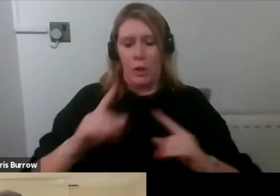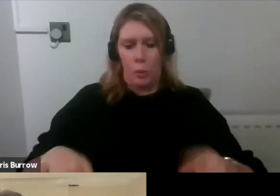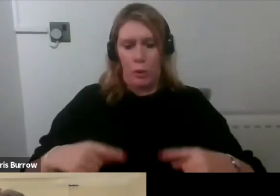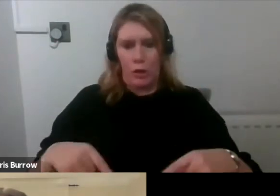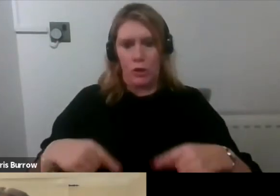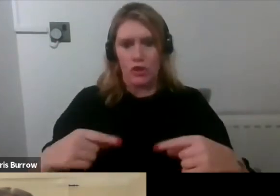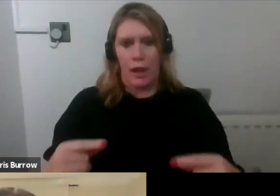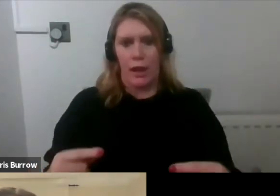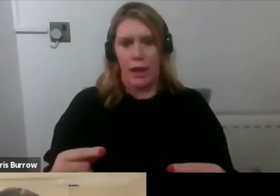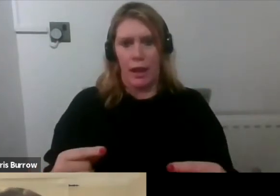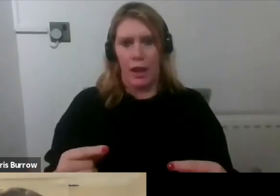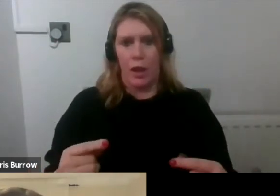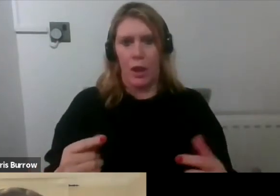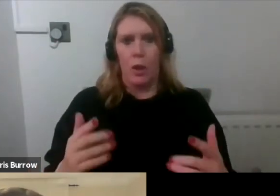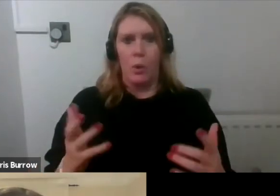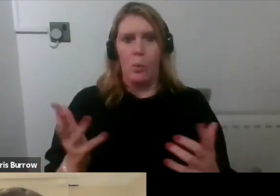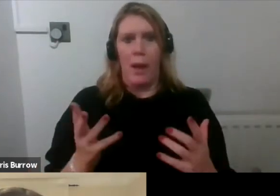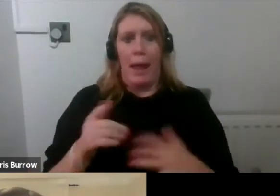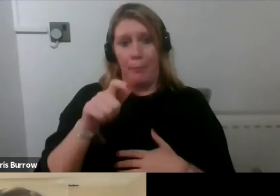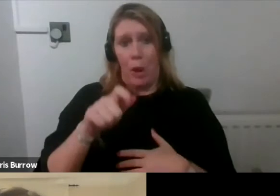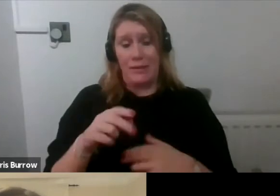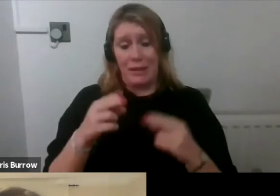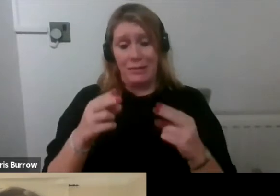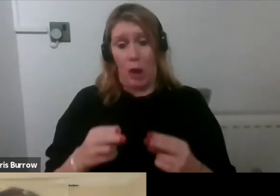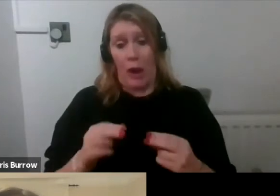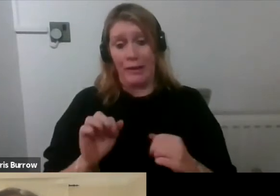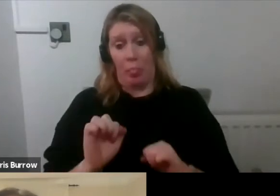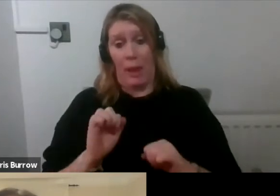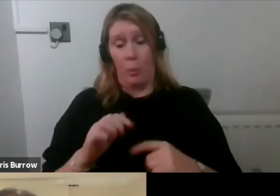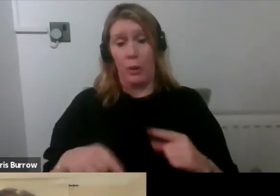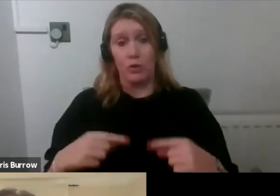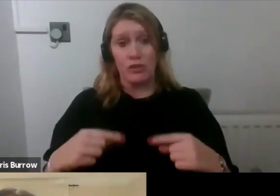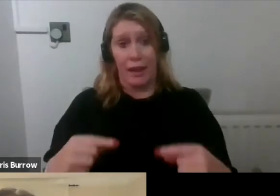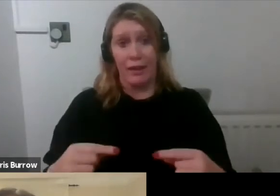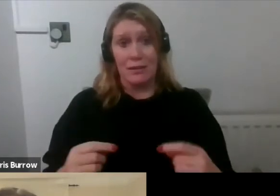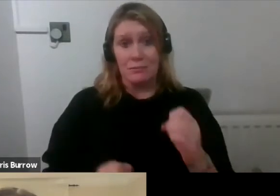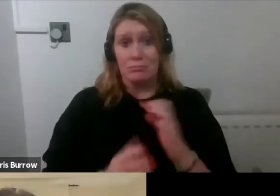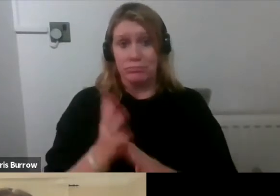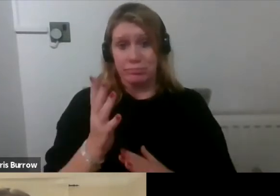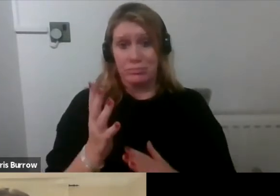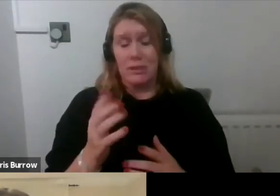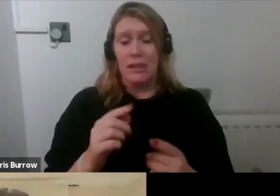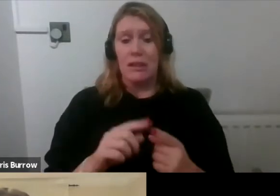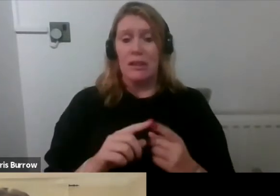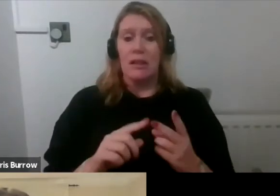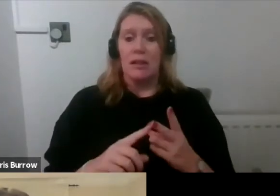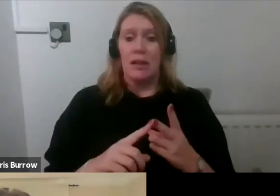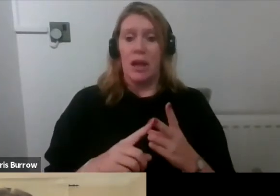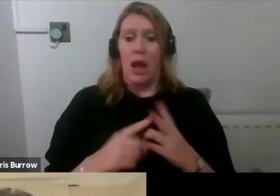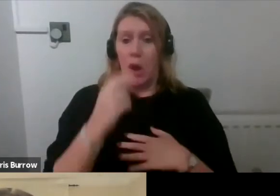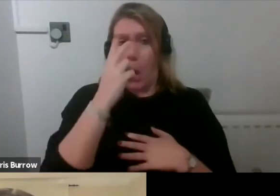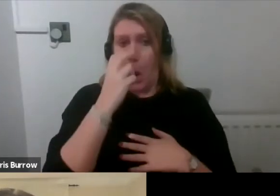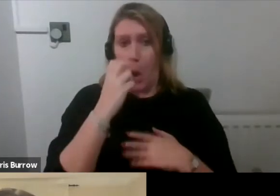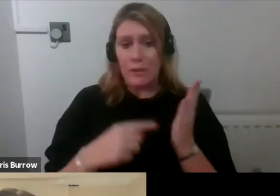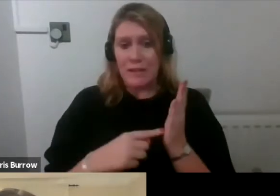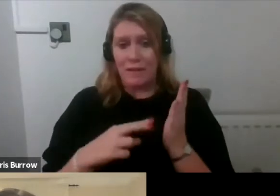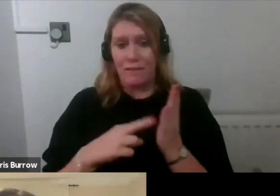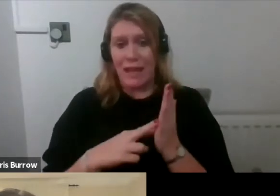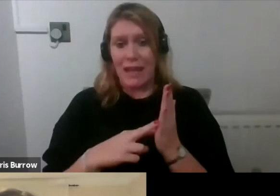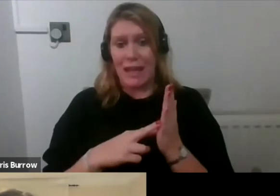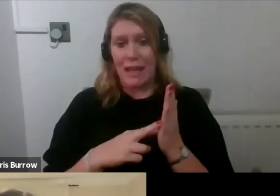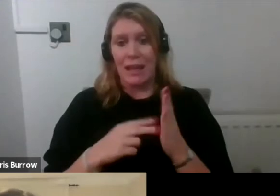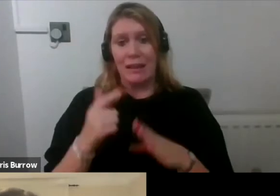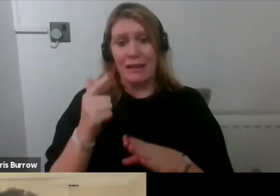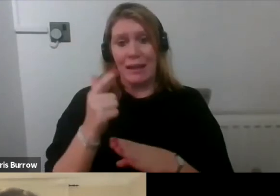Molotov cocktail on themselves, to a old television camera that's been shot by